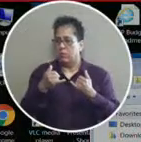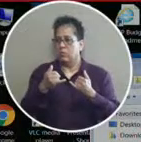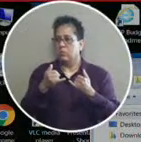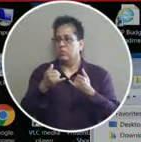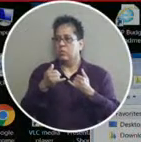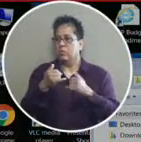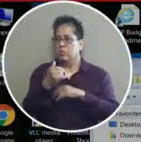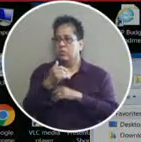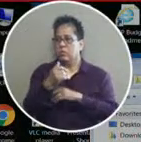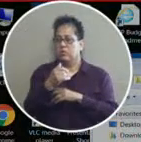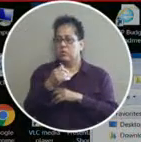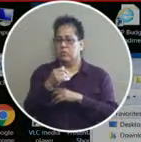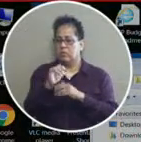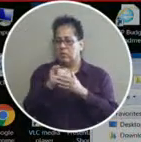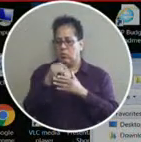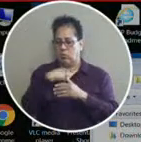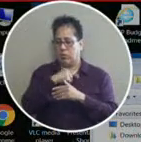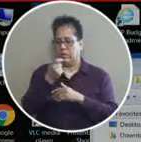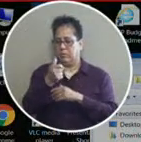weeks behind when it comes to data.